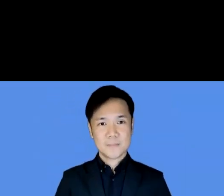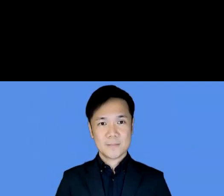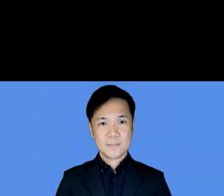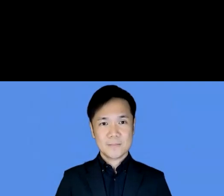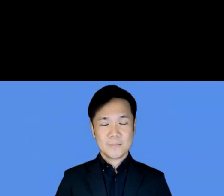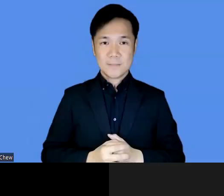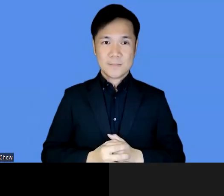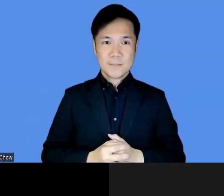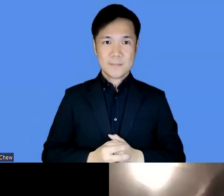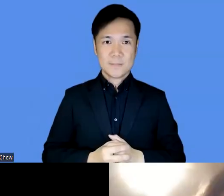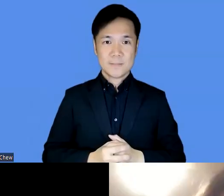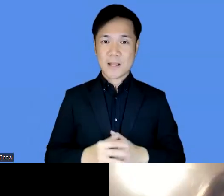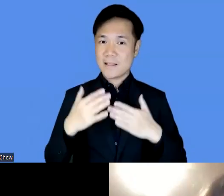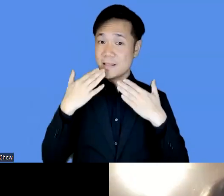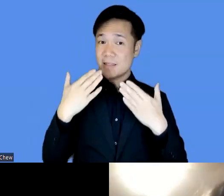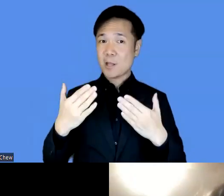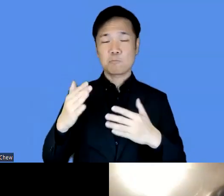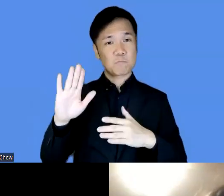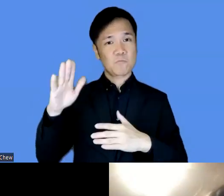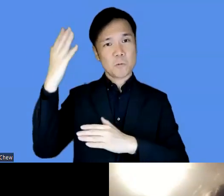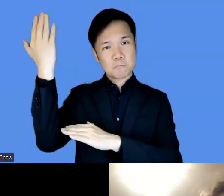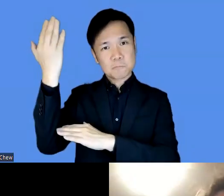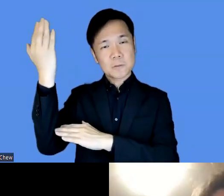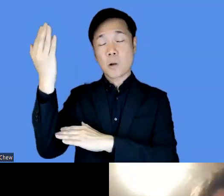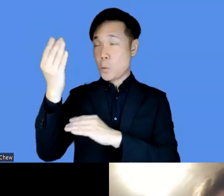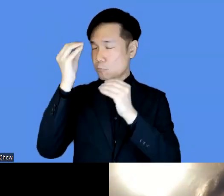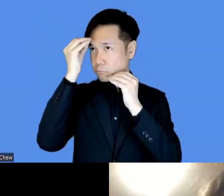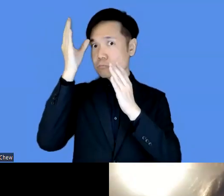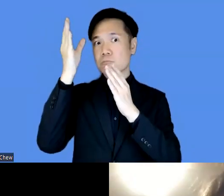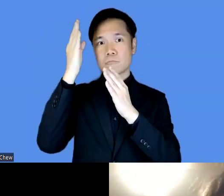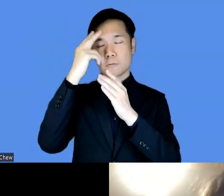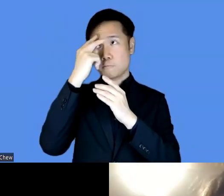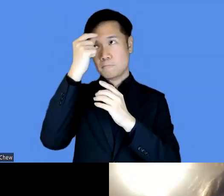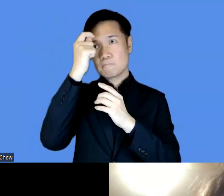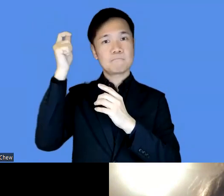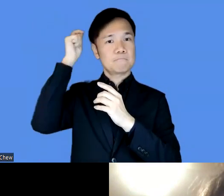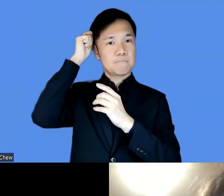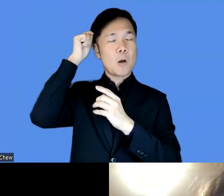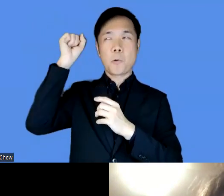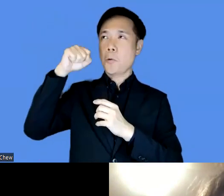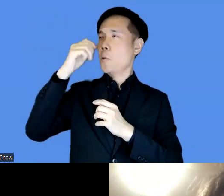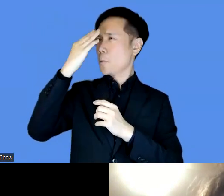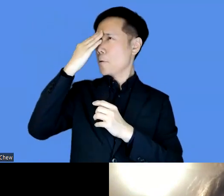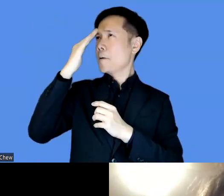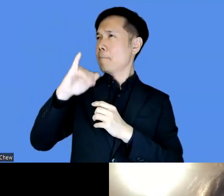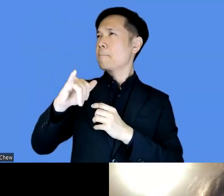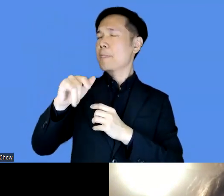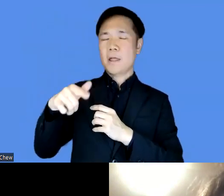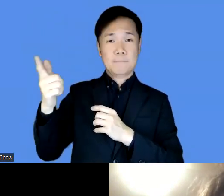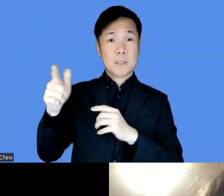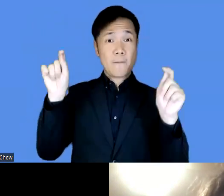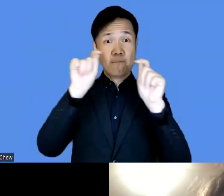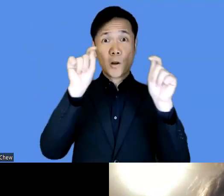for reminding us of the role that organization of persons with disabilities like the Federation can